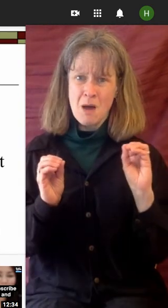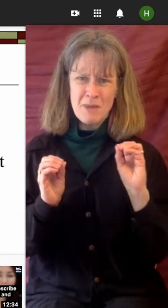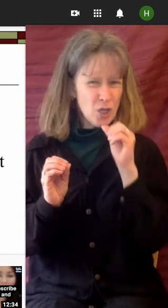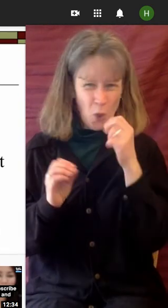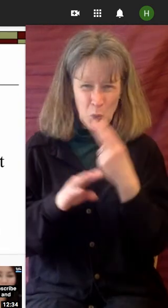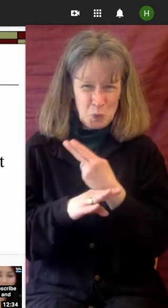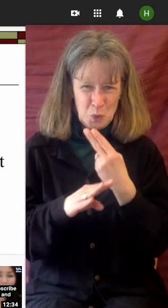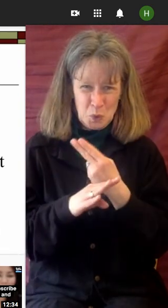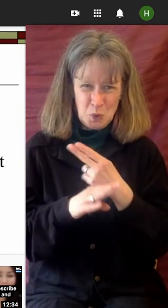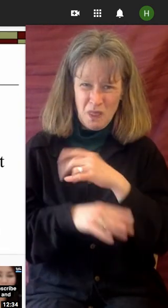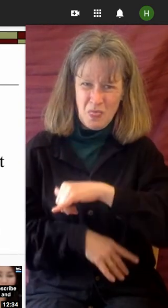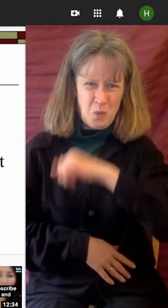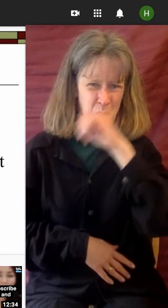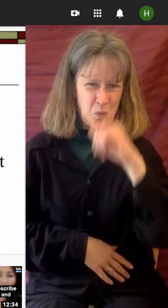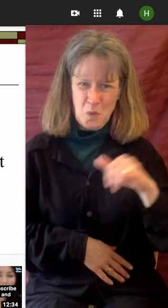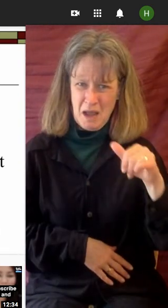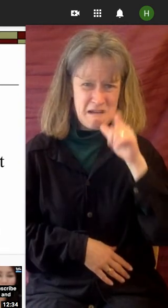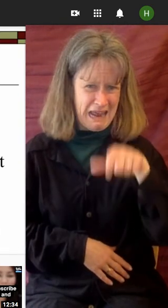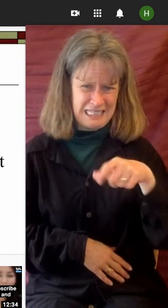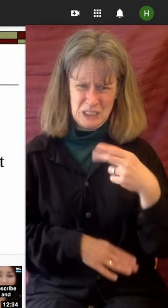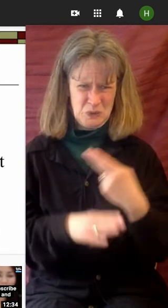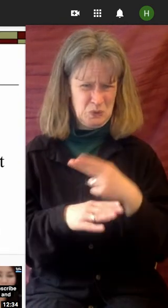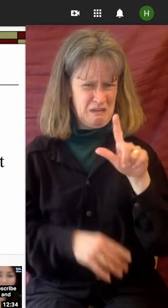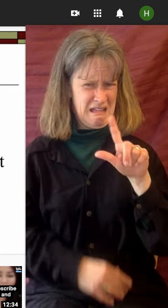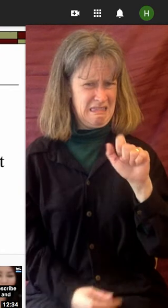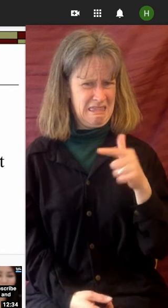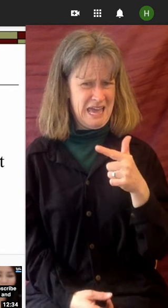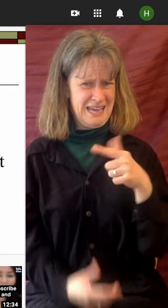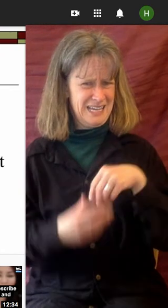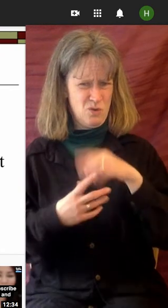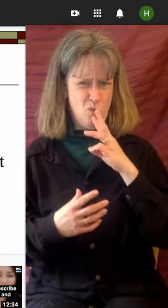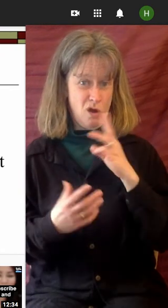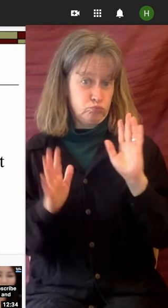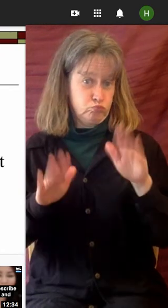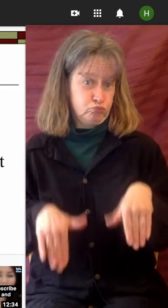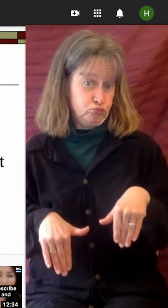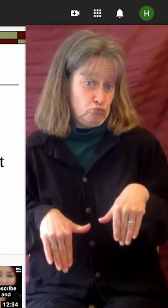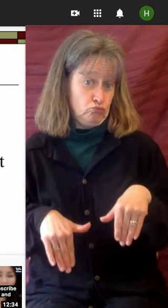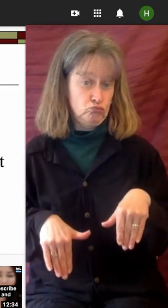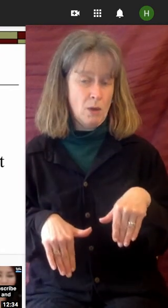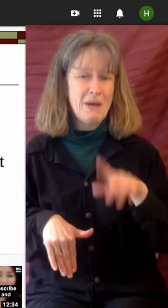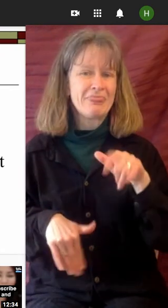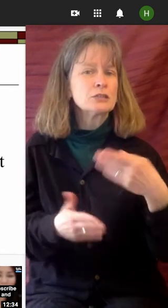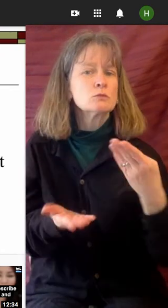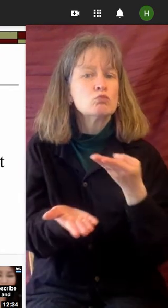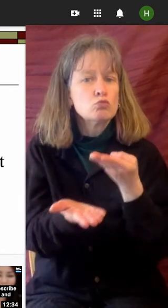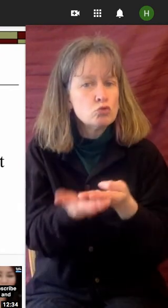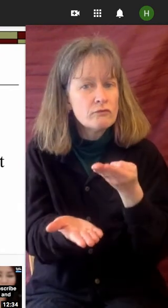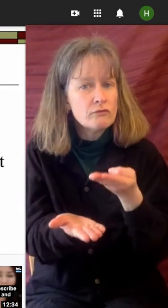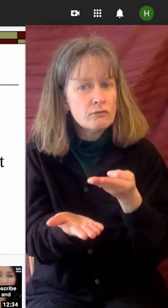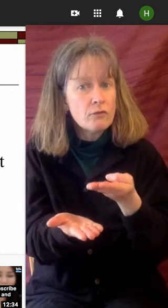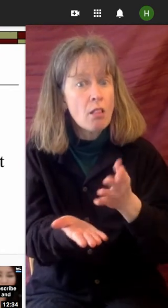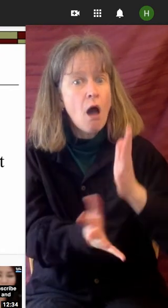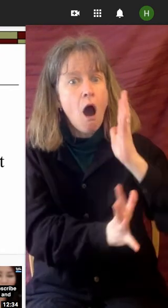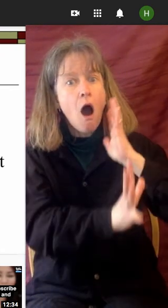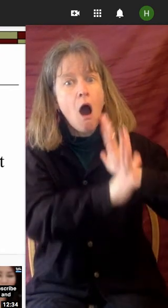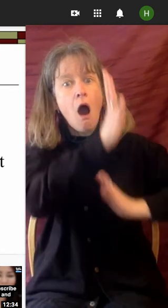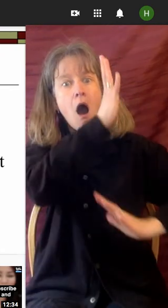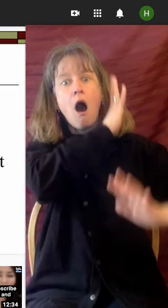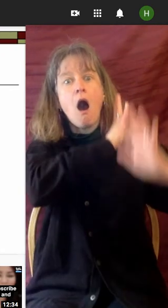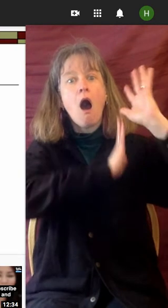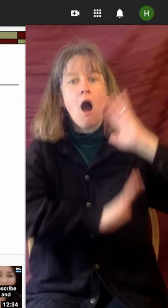it gives us evidence or proof that the whale didn't always look this